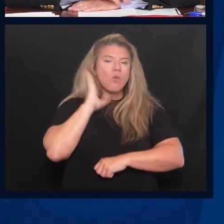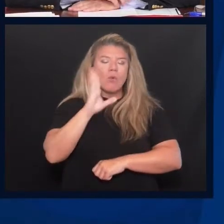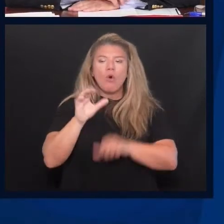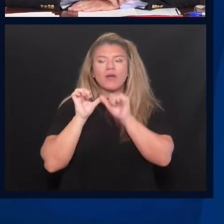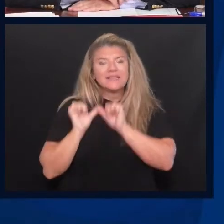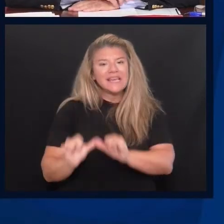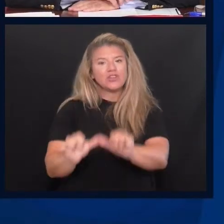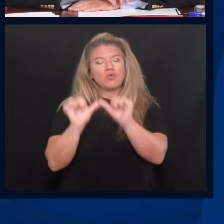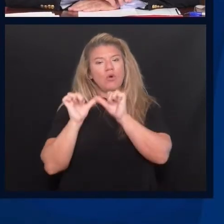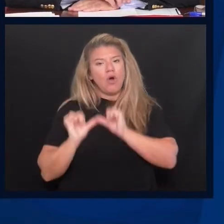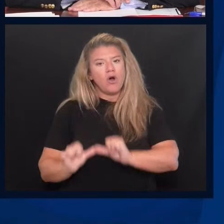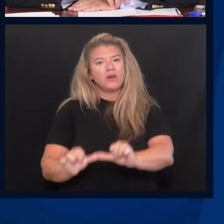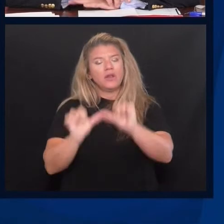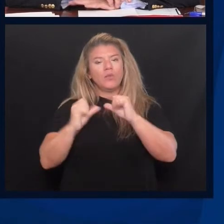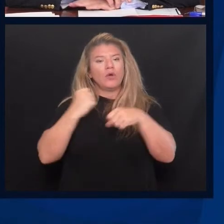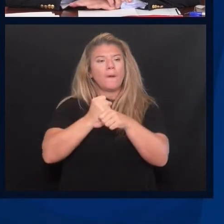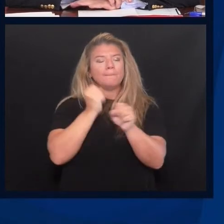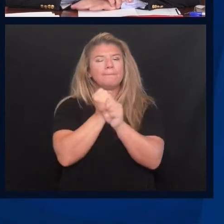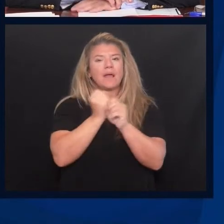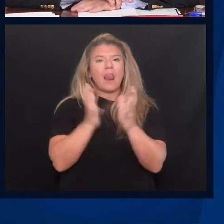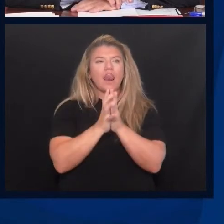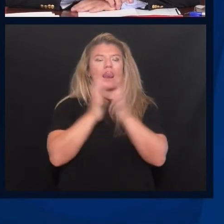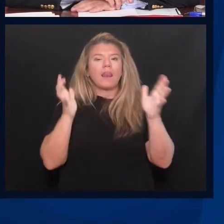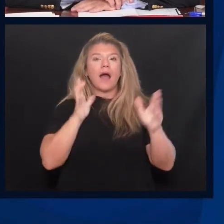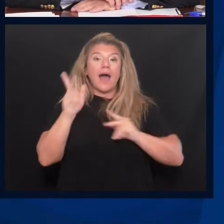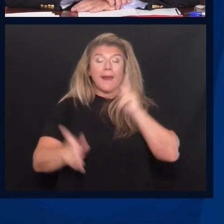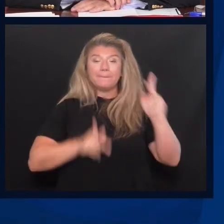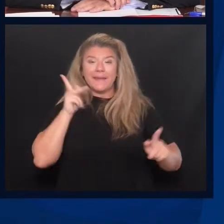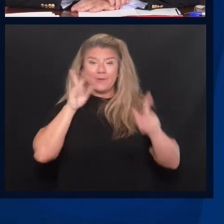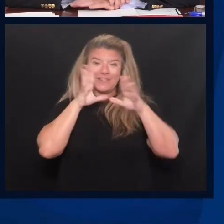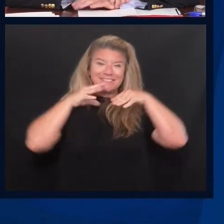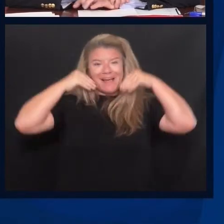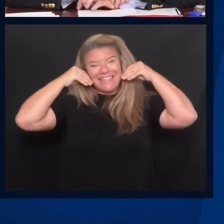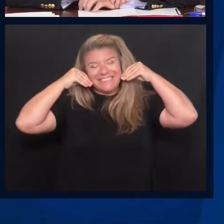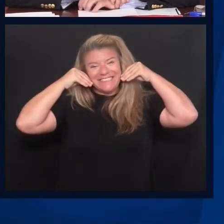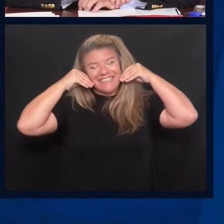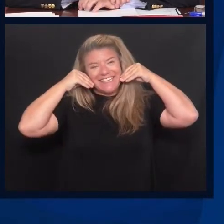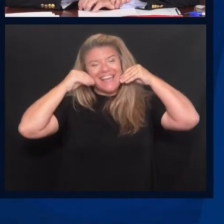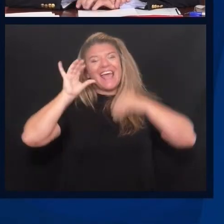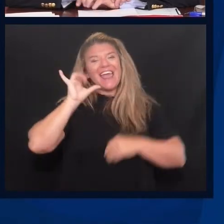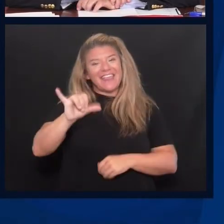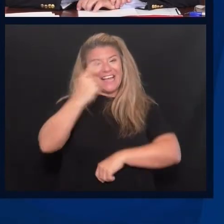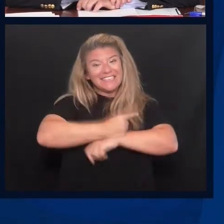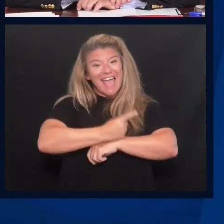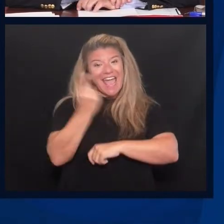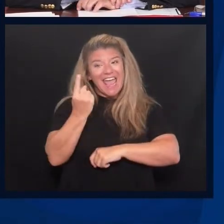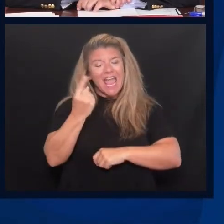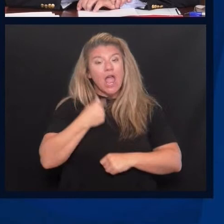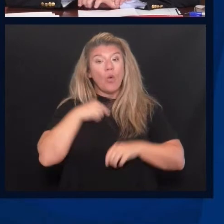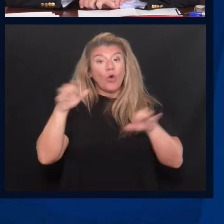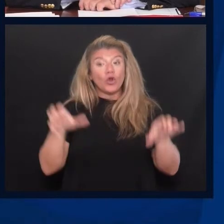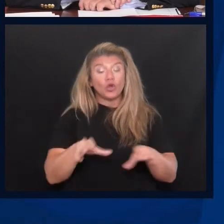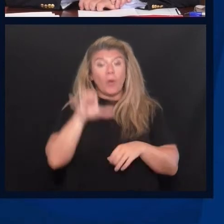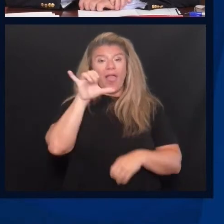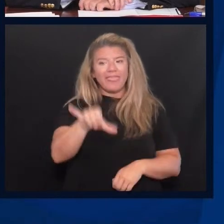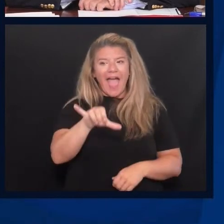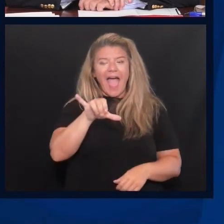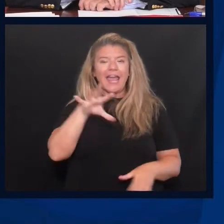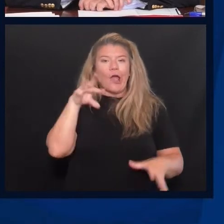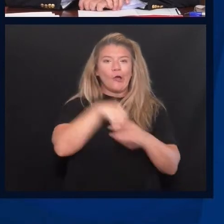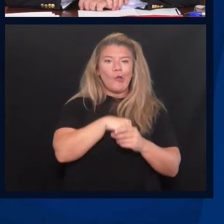continue on, and we're going to make a lot of people put big smiles on their face, and we're doing it with the face of a little